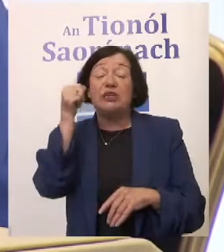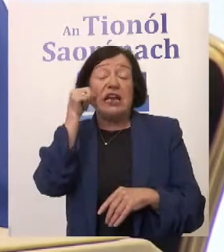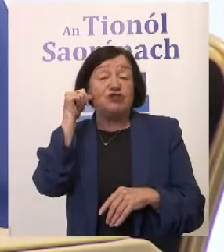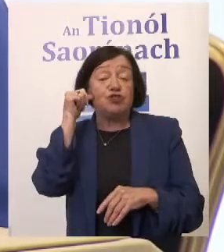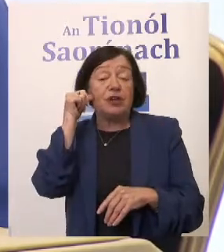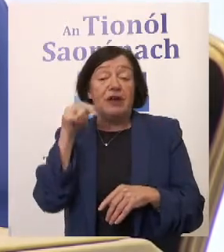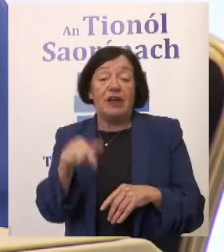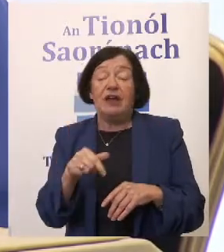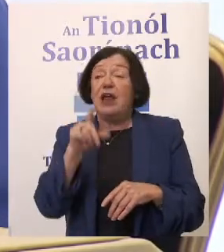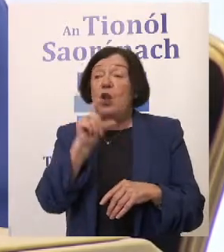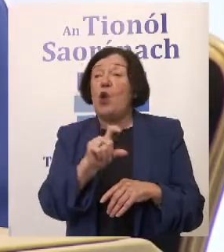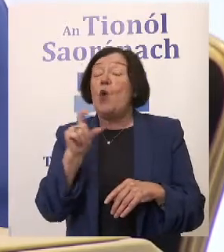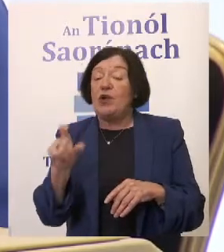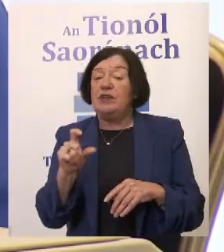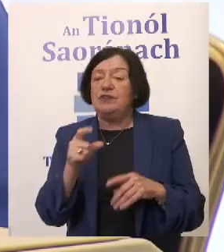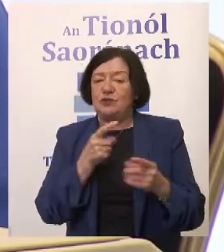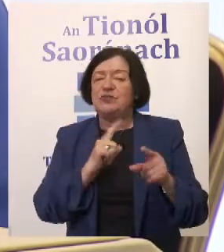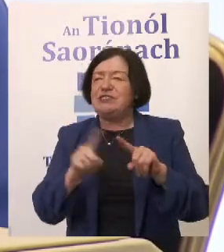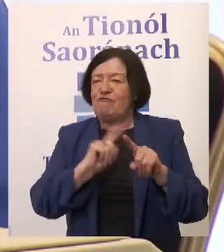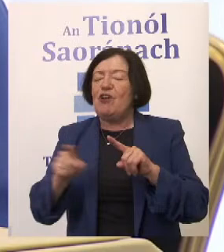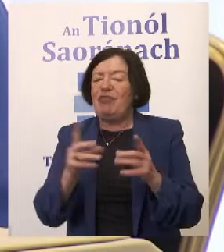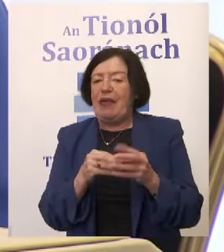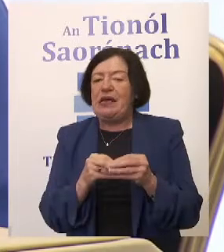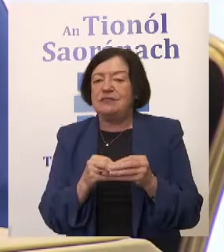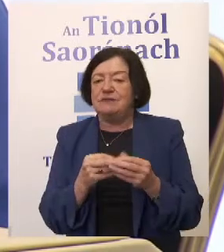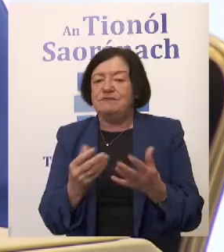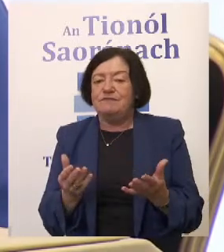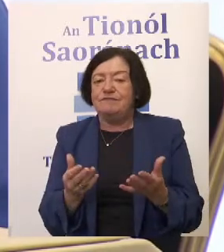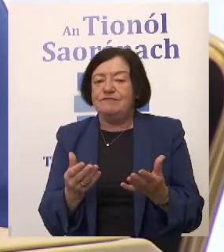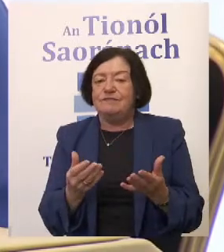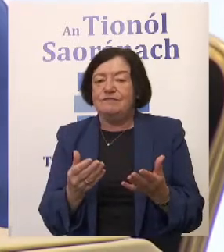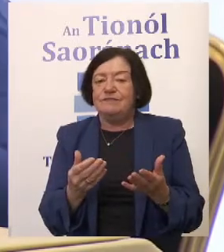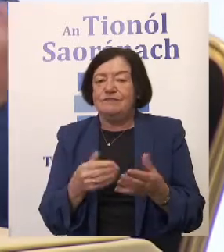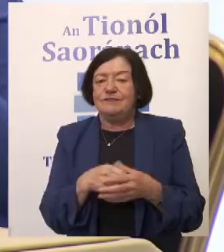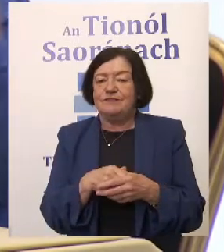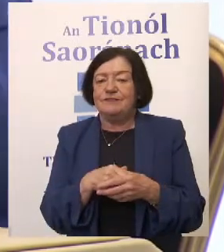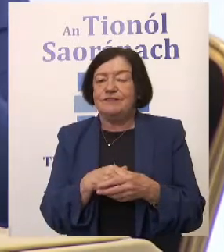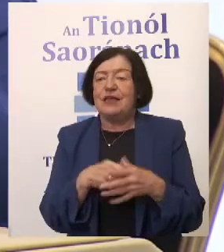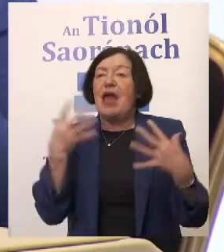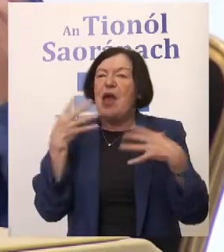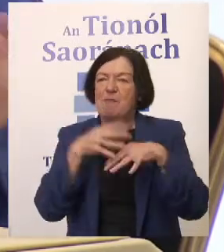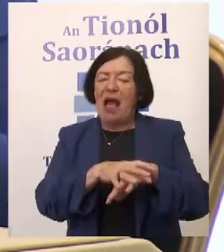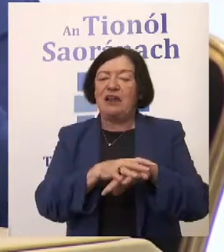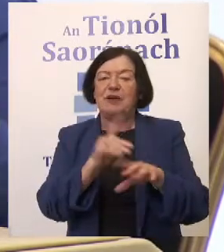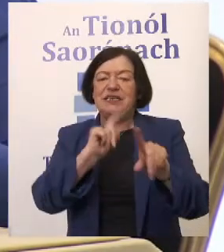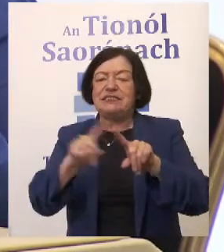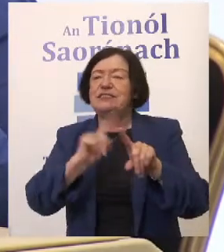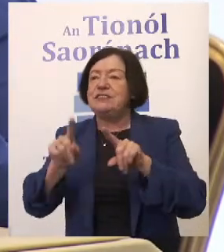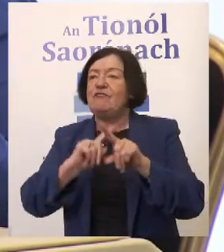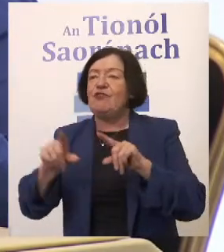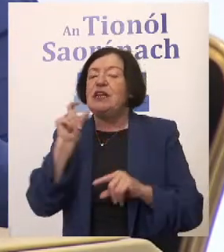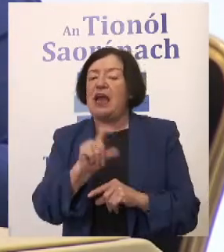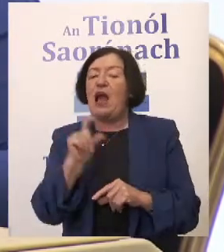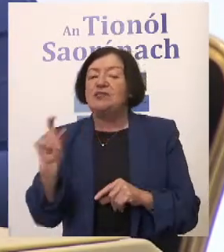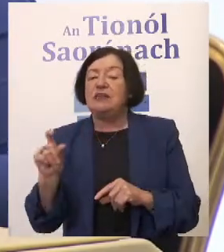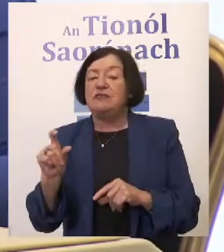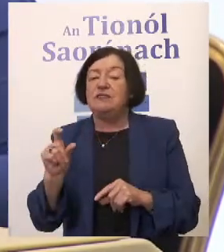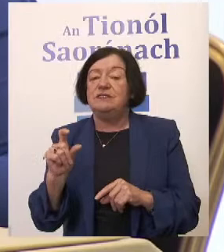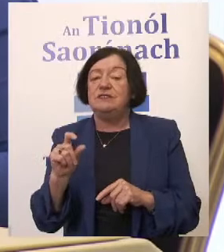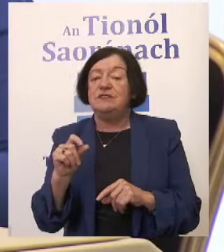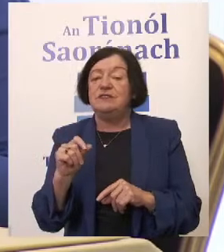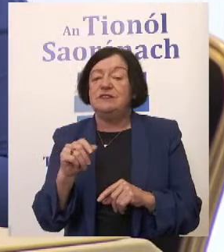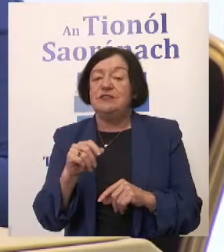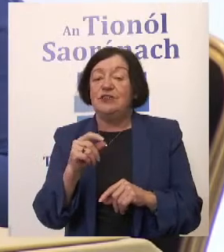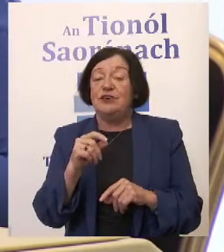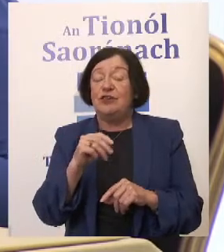yesterday. Local authorities do different things. So amalgamating different local authorities doesn't